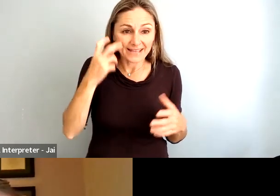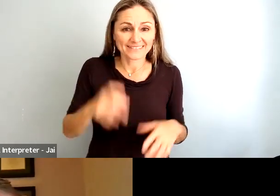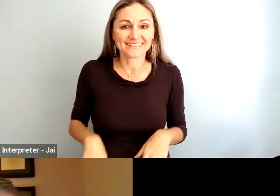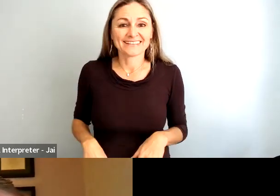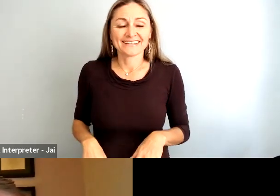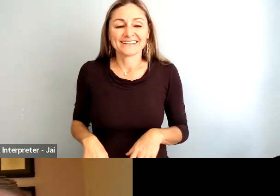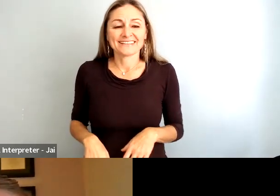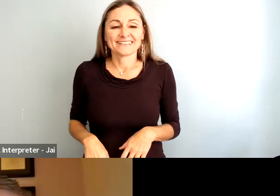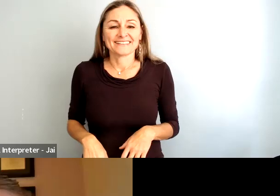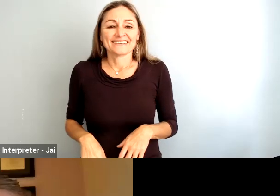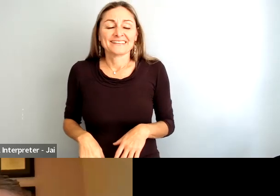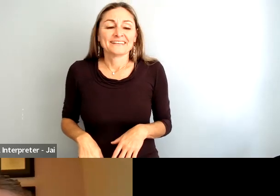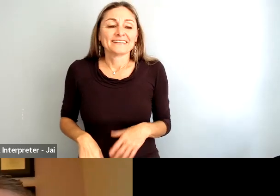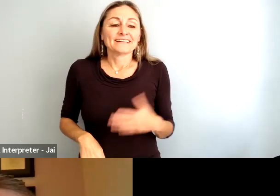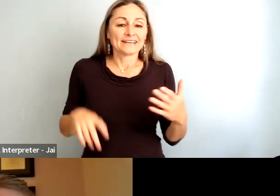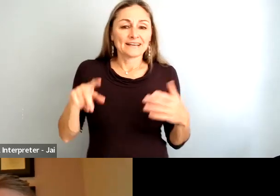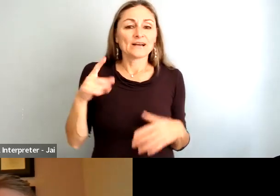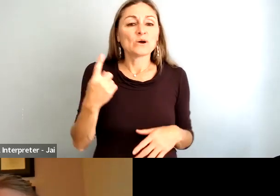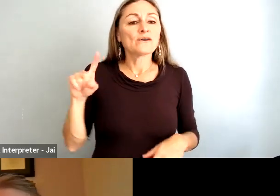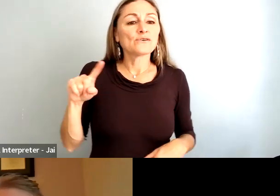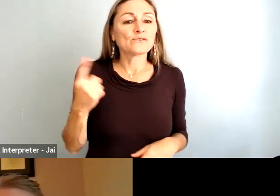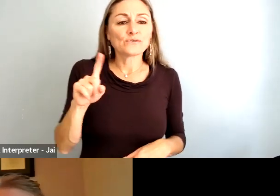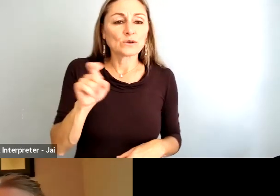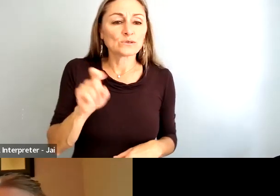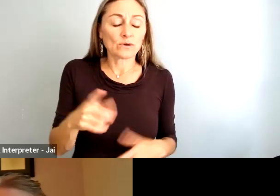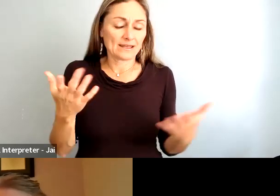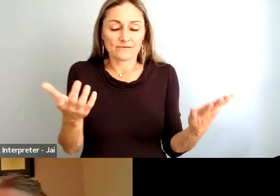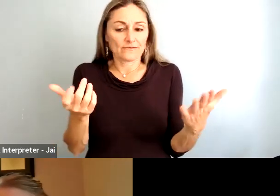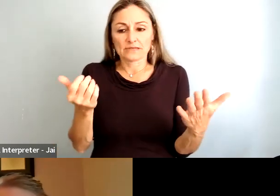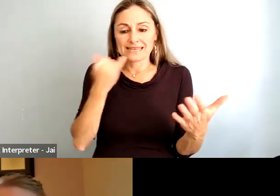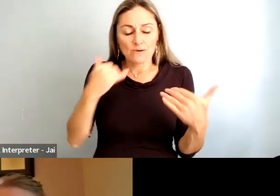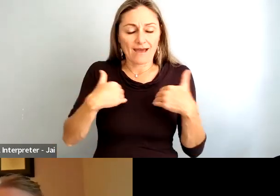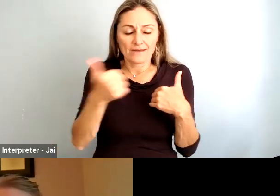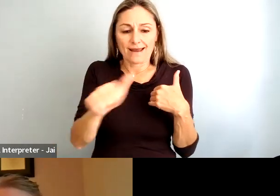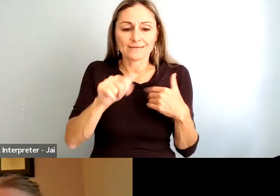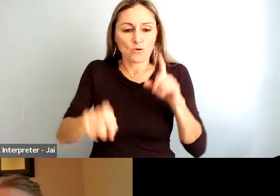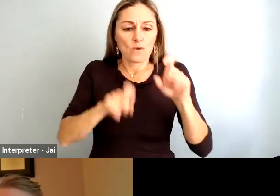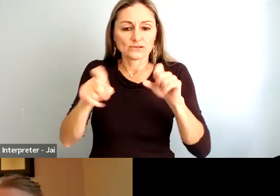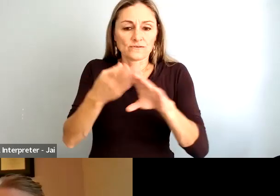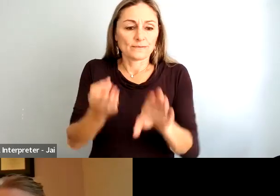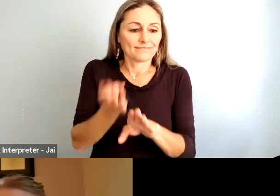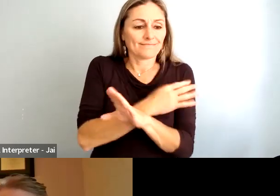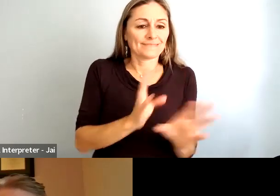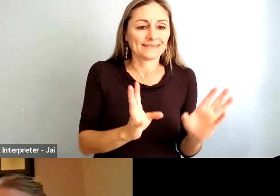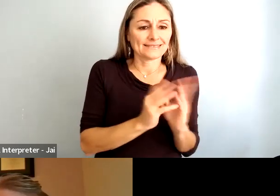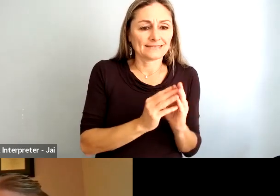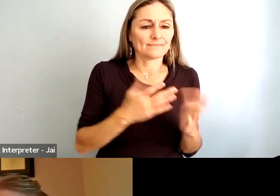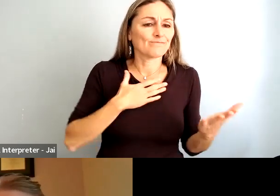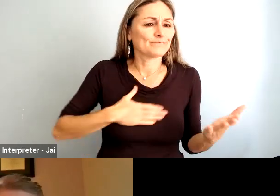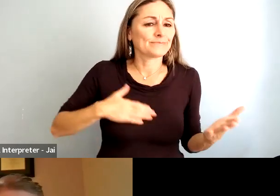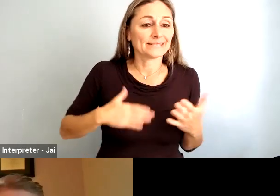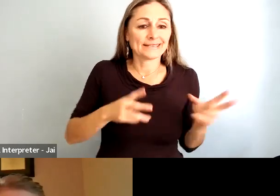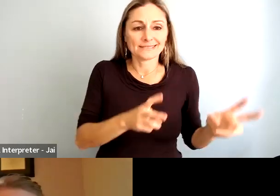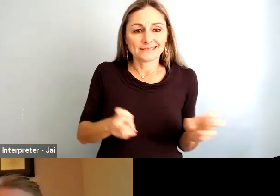one of the first questions, and please feel free, if you have other questions from the previous session, feel free to put your question in the